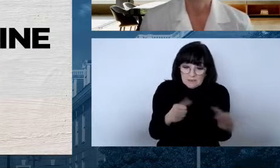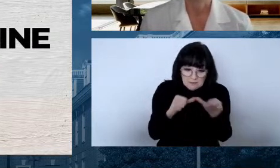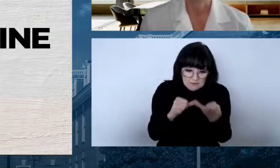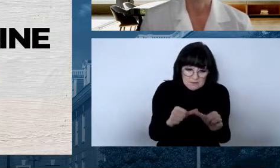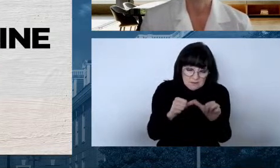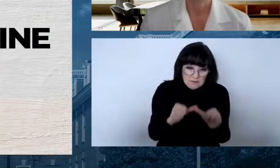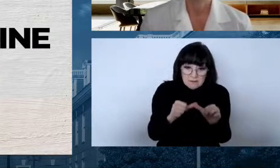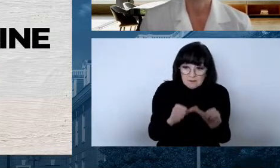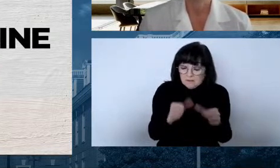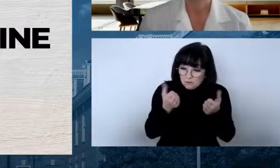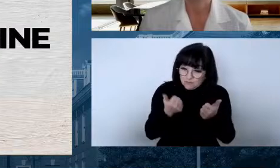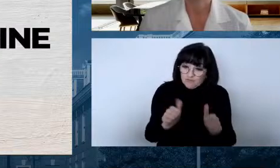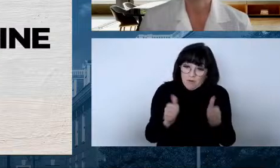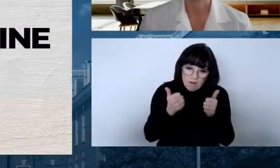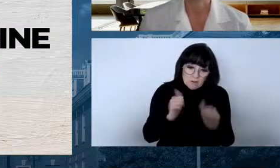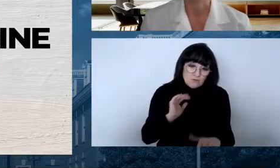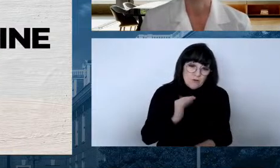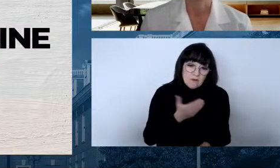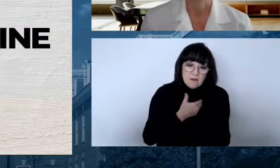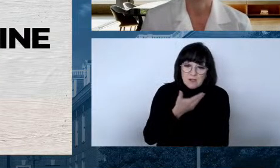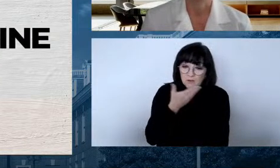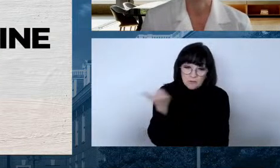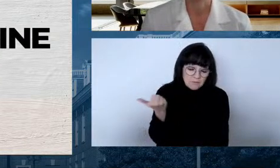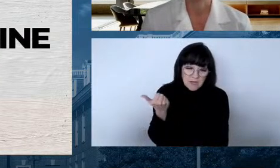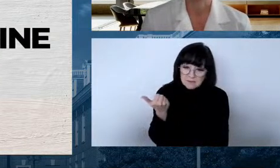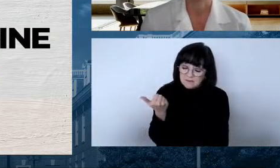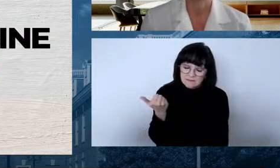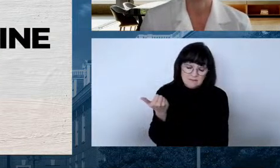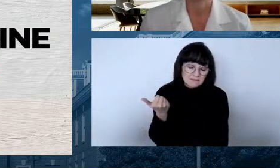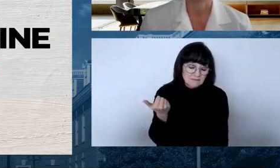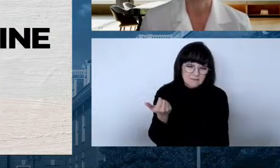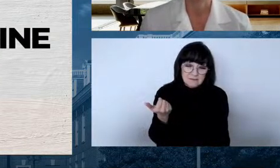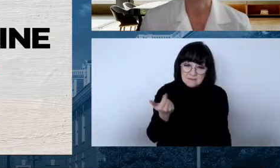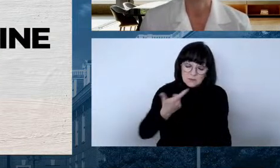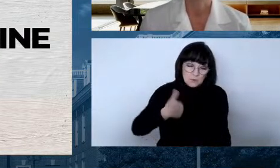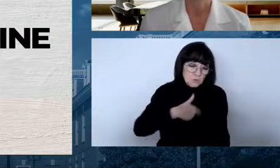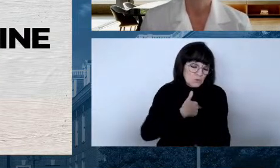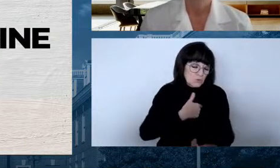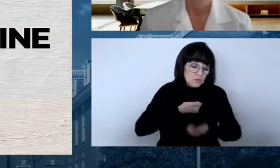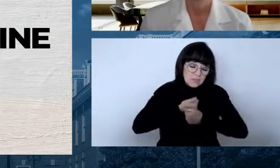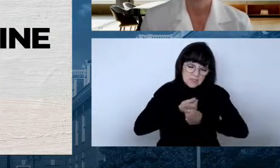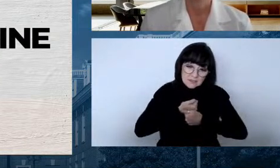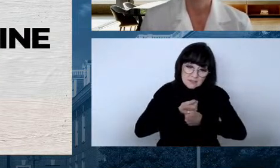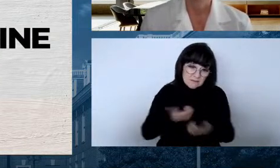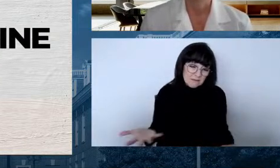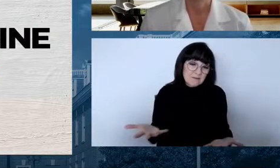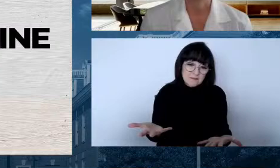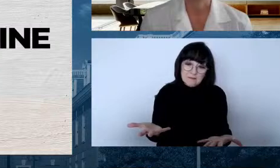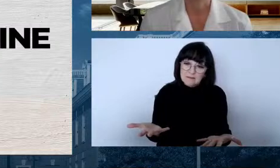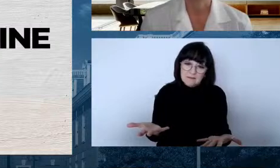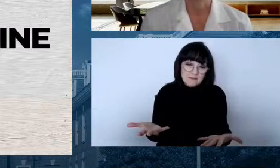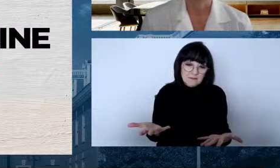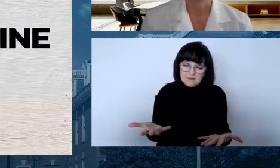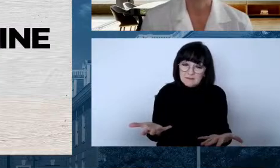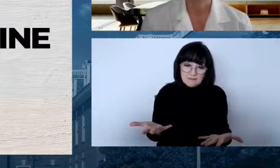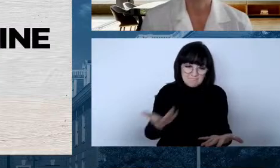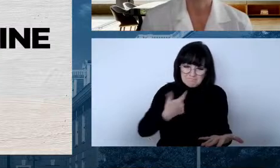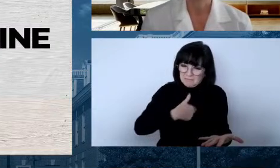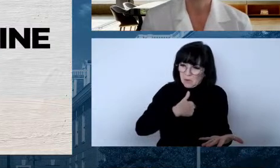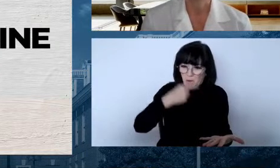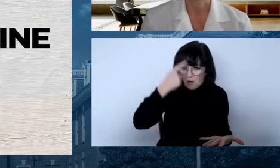realize that we could surpass. We are all extended beyond what we ever expected,